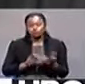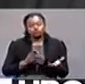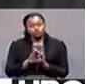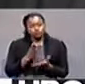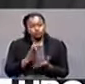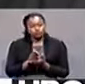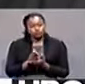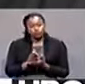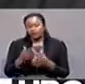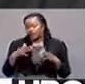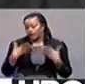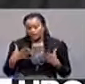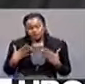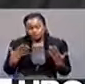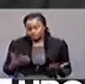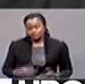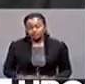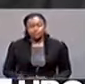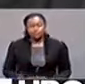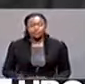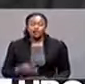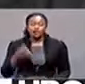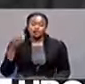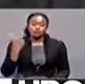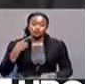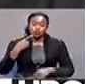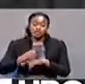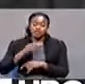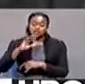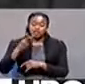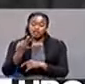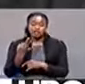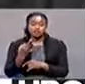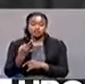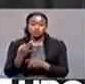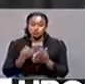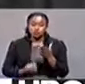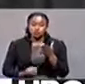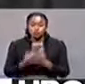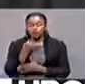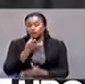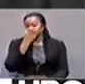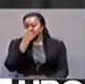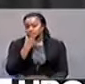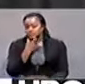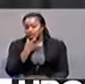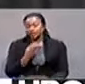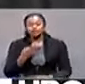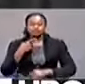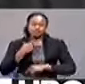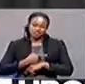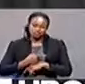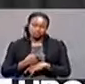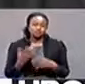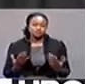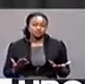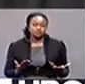indebted to you. On third, we woke up to a sad day.